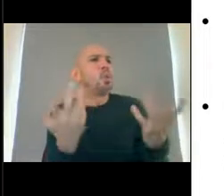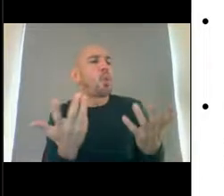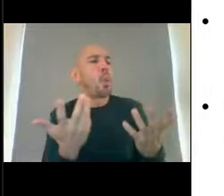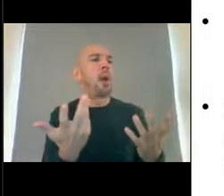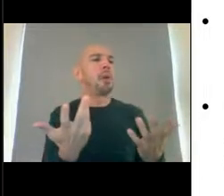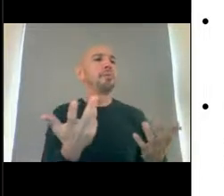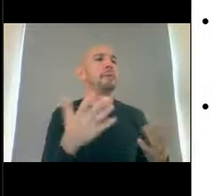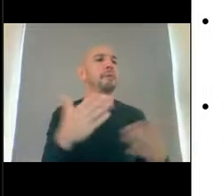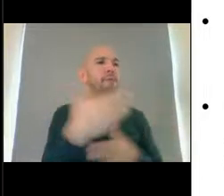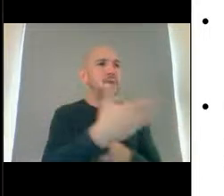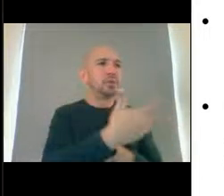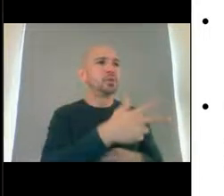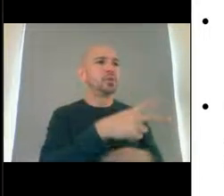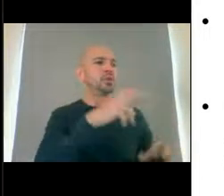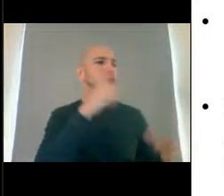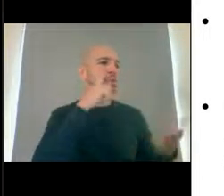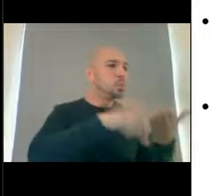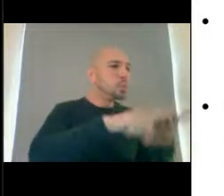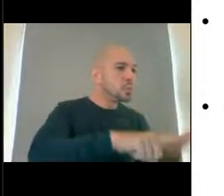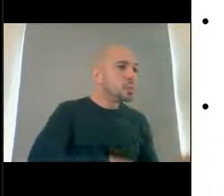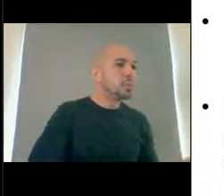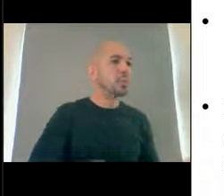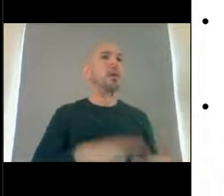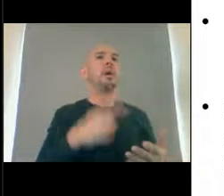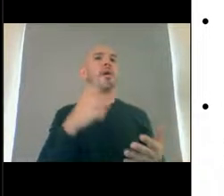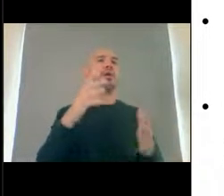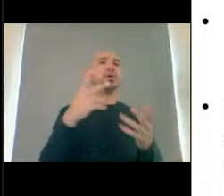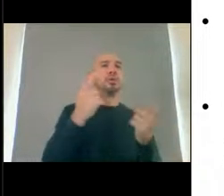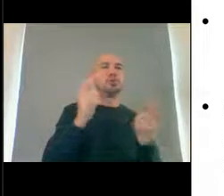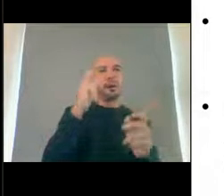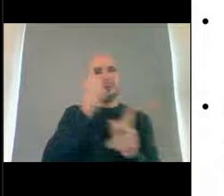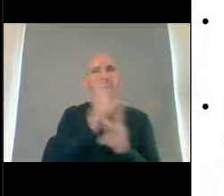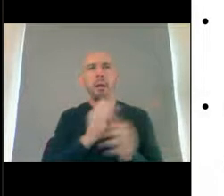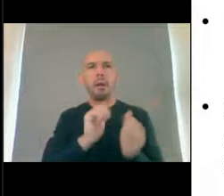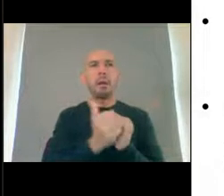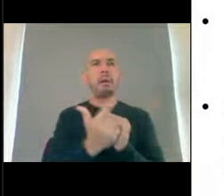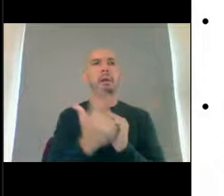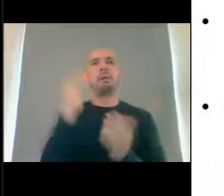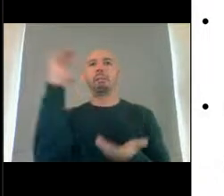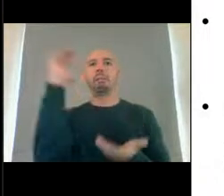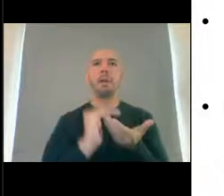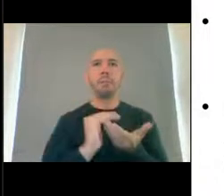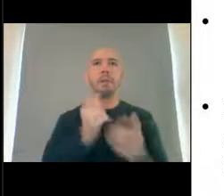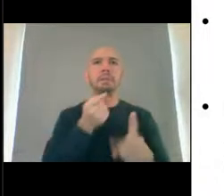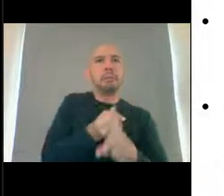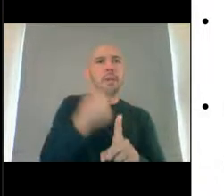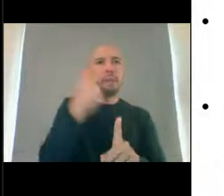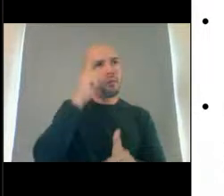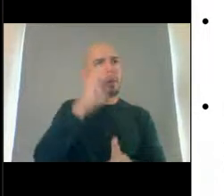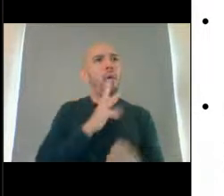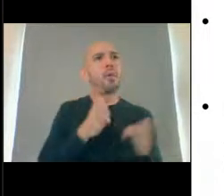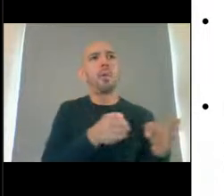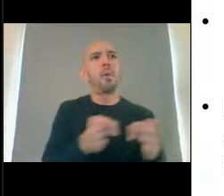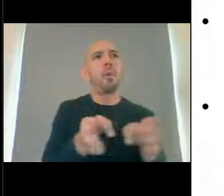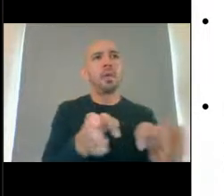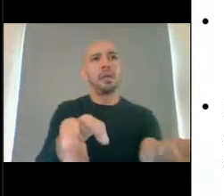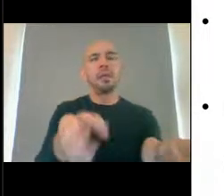ways to minimize impacts to the waterway and came up with this arch design to avoid putting